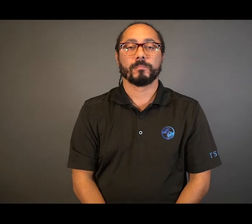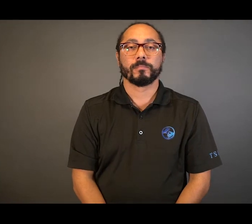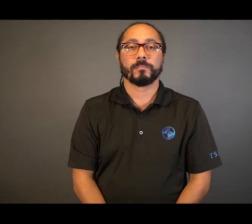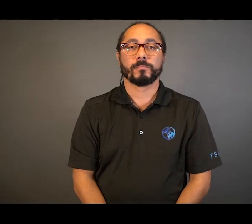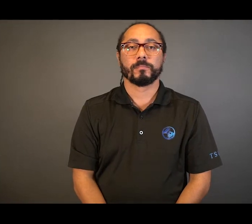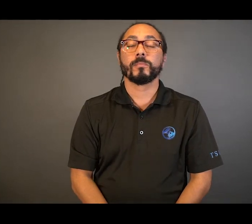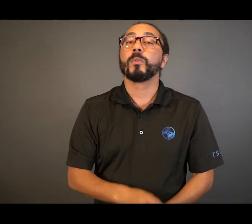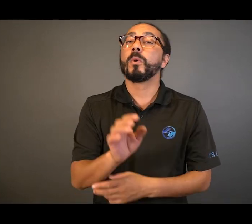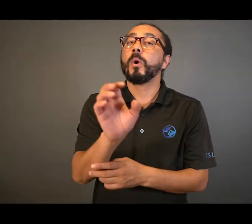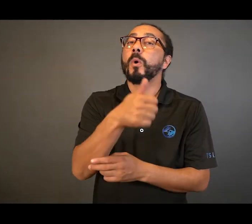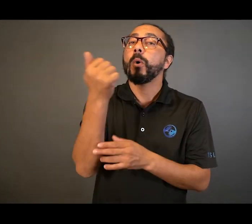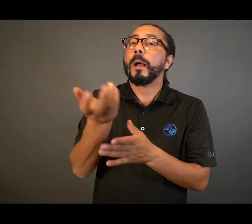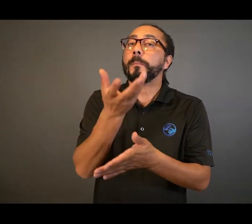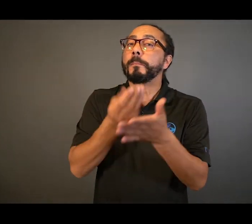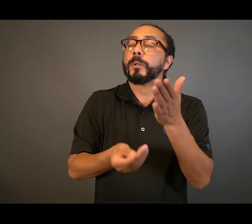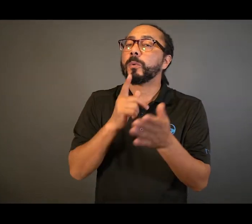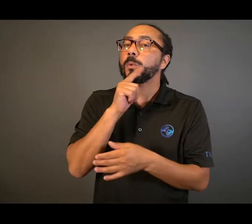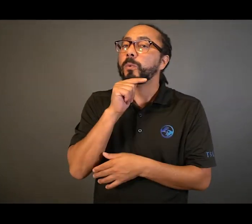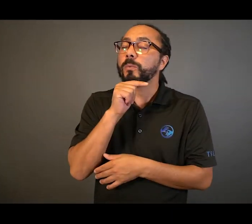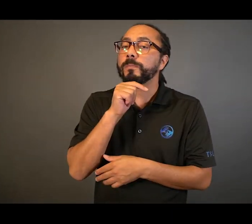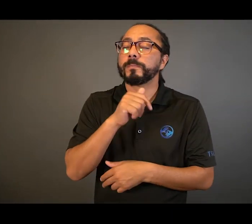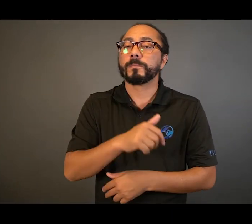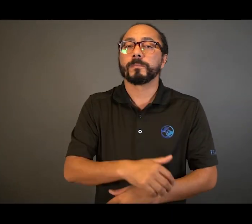Who else is missing?